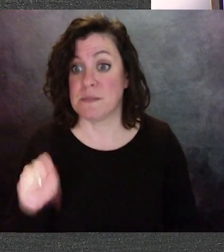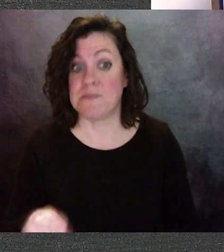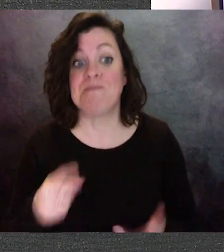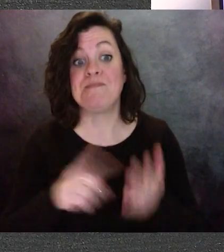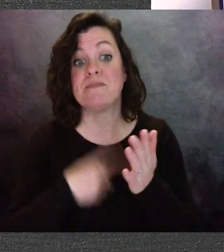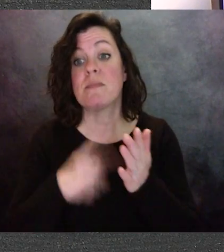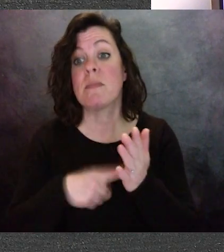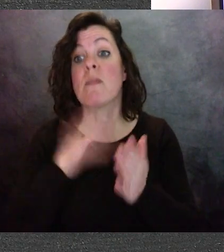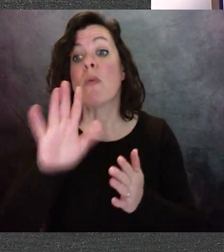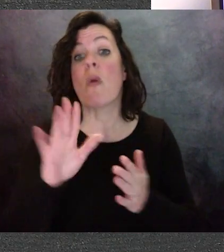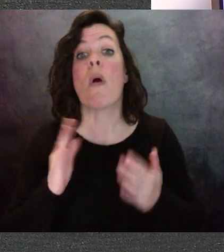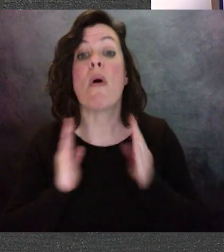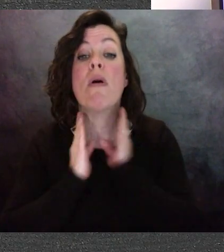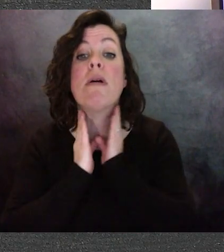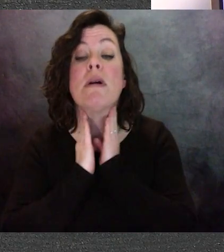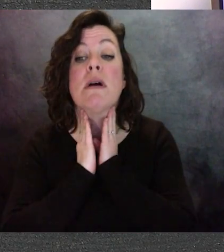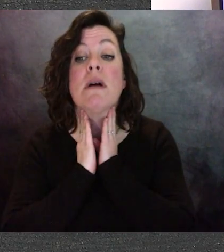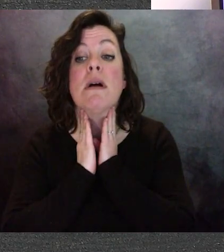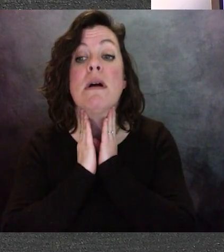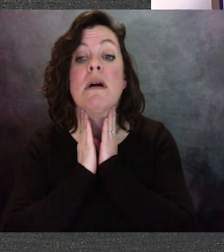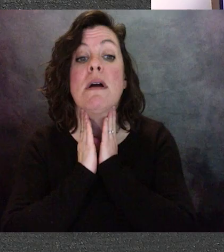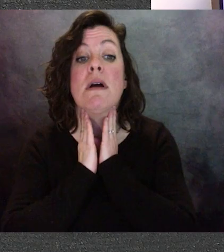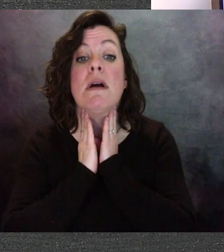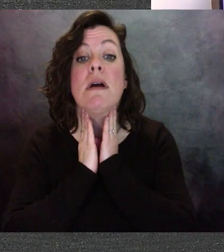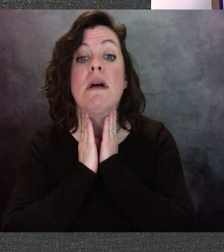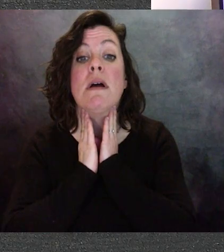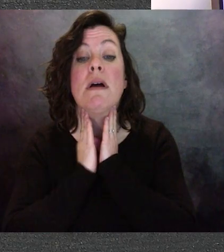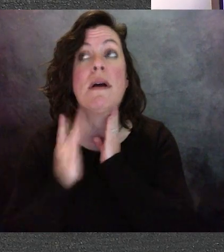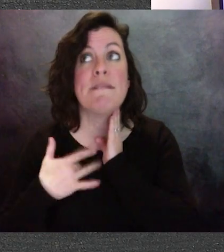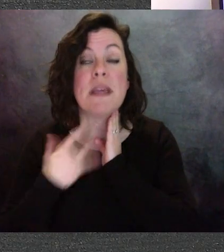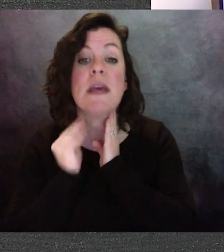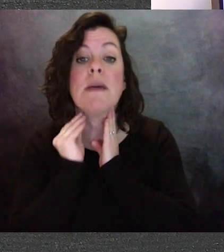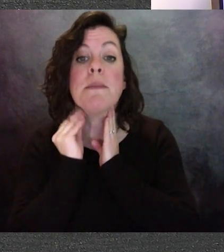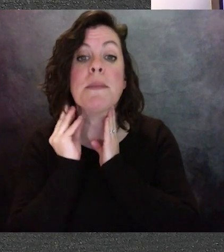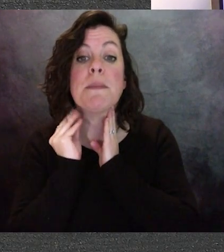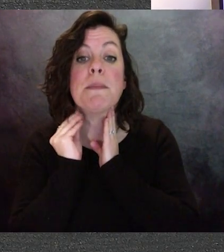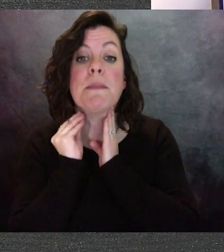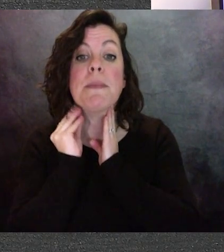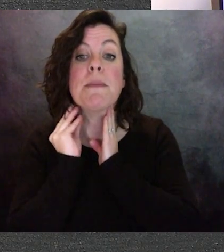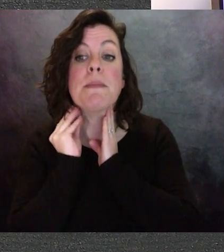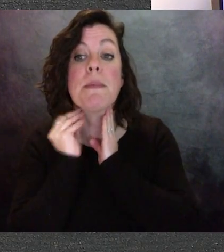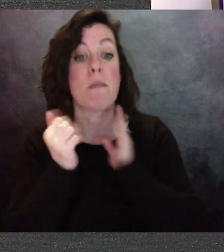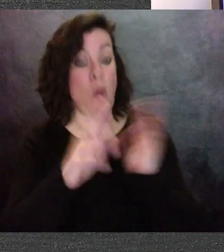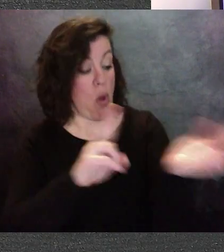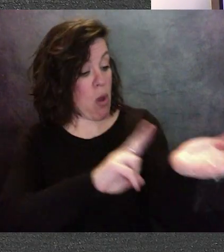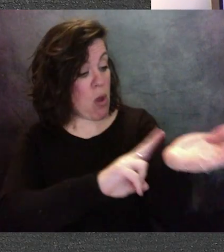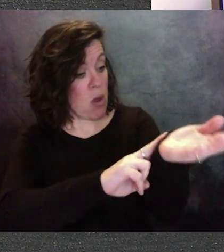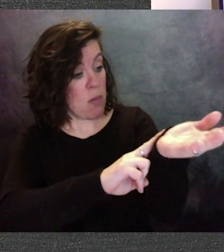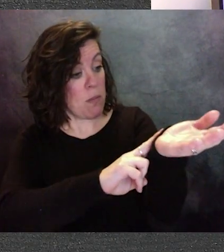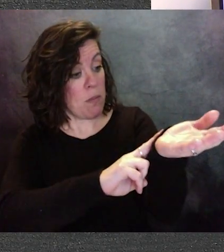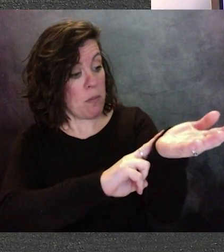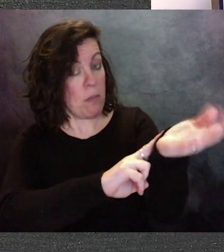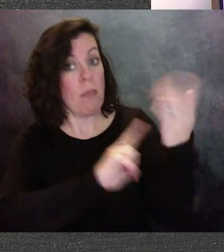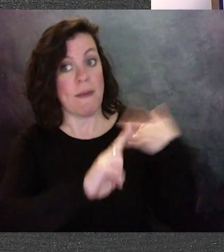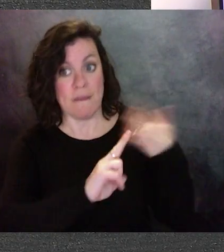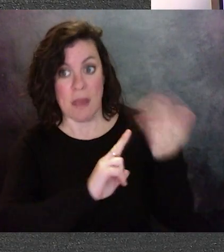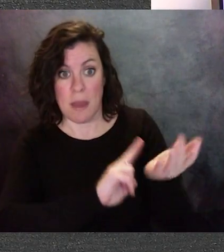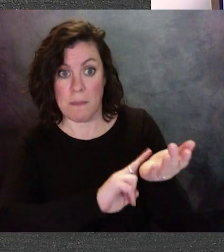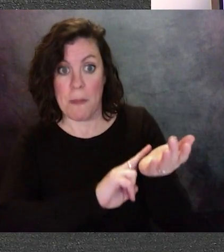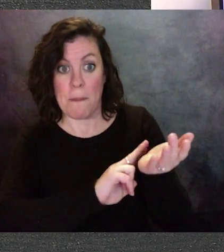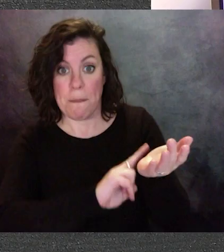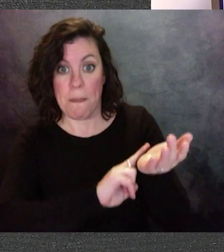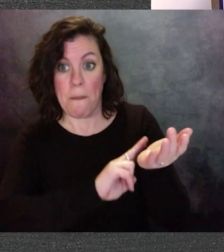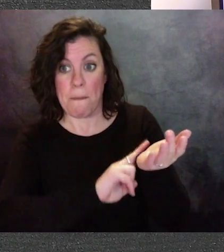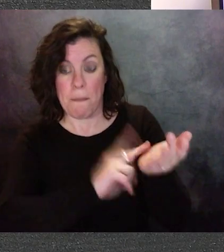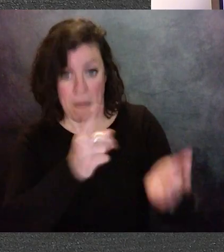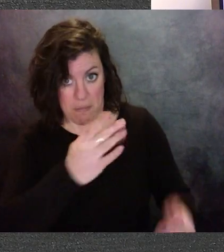you put your hands on your neck or your wrist, you can feel a little bump, bump, bump, bump, bump, a heartbeat.